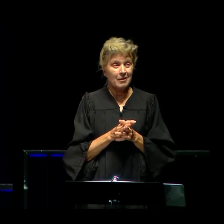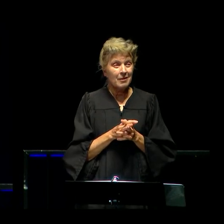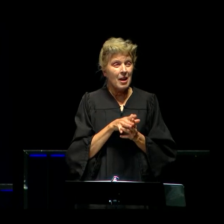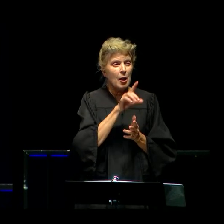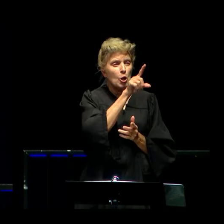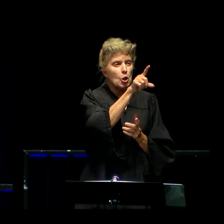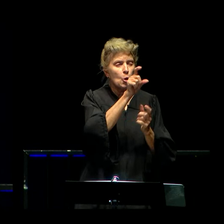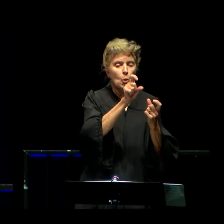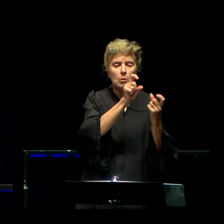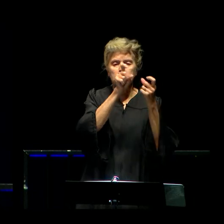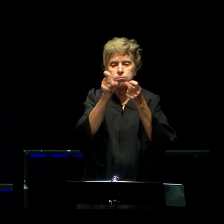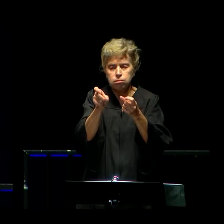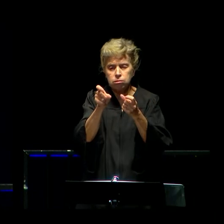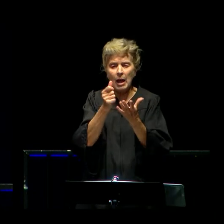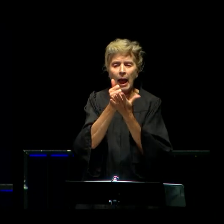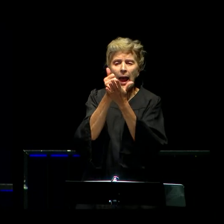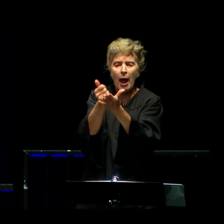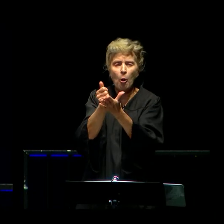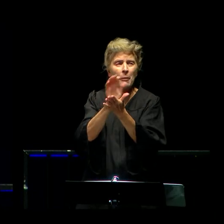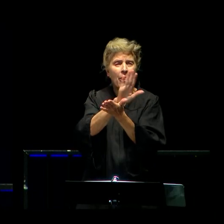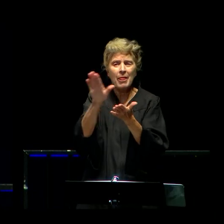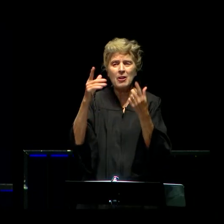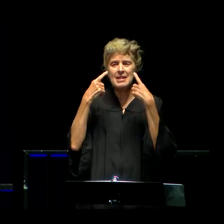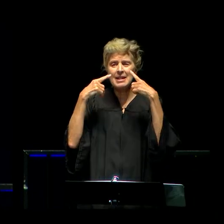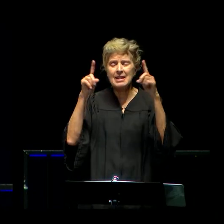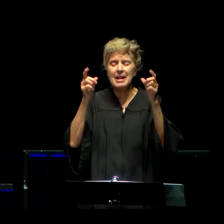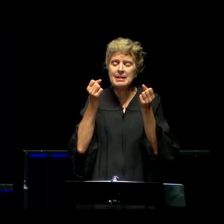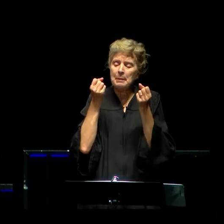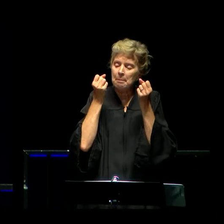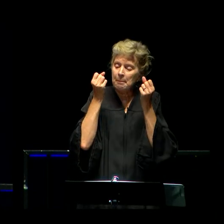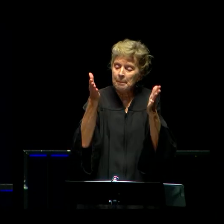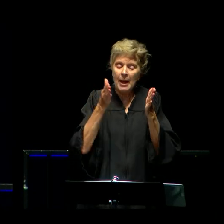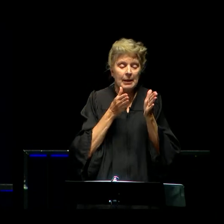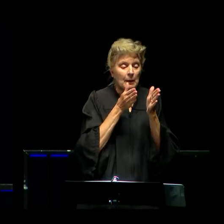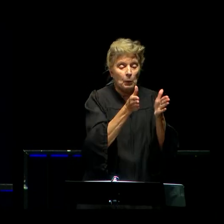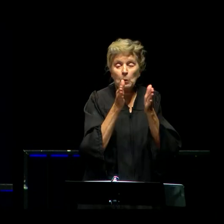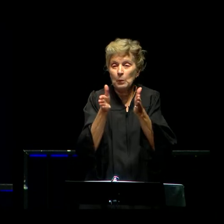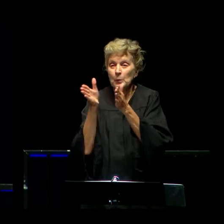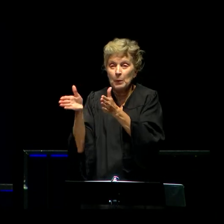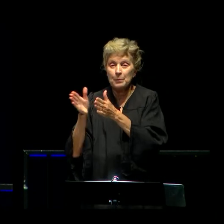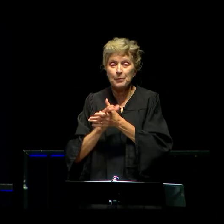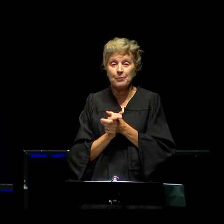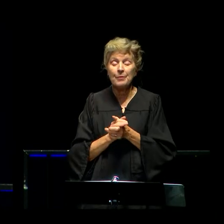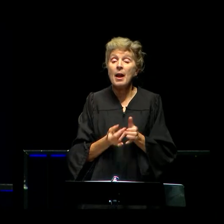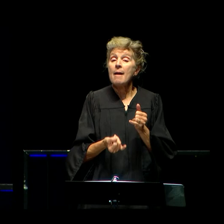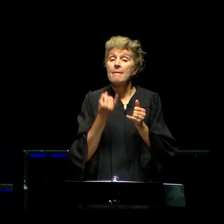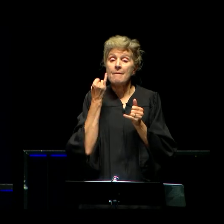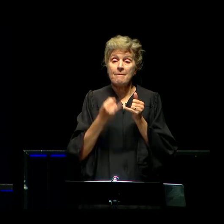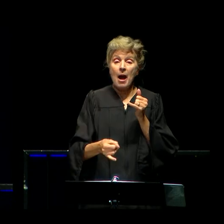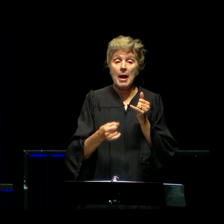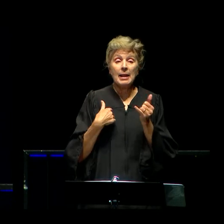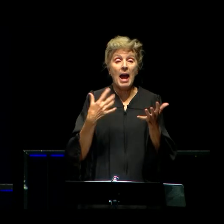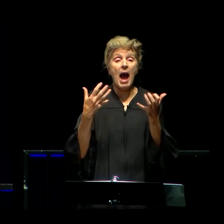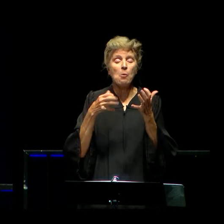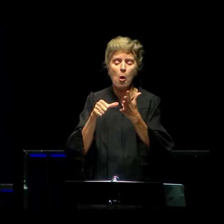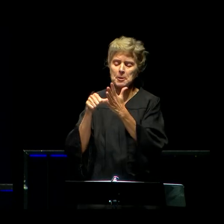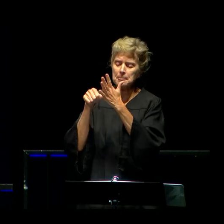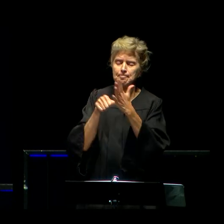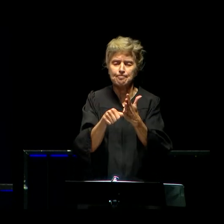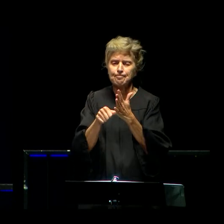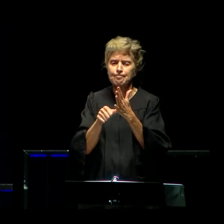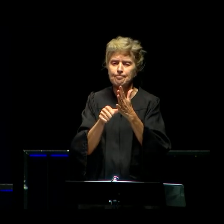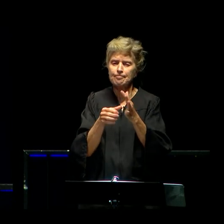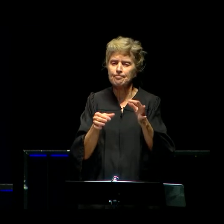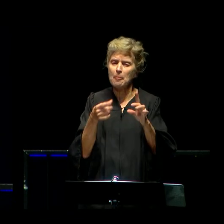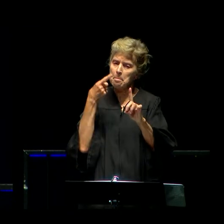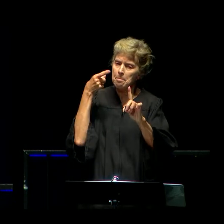contributed to their success in so many different ways. Finally, I want to reinforce one very important